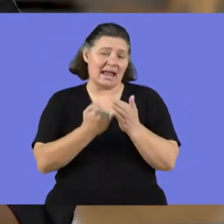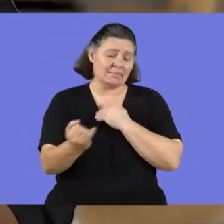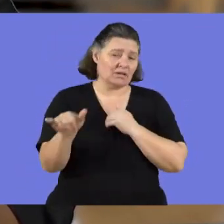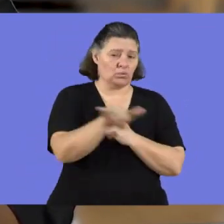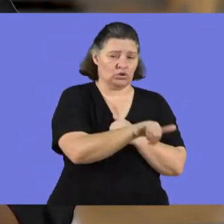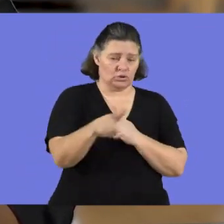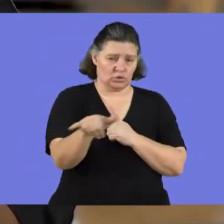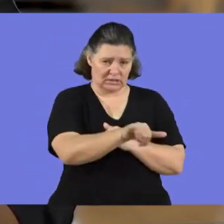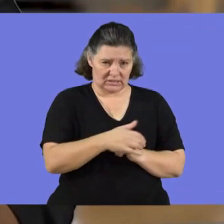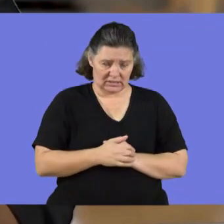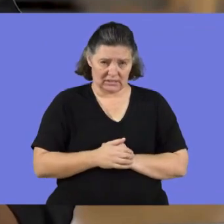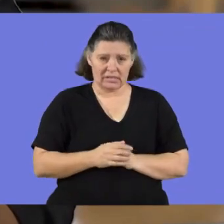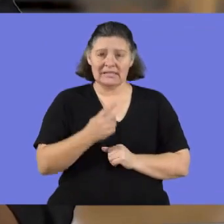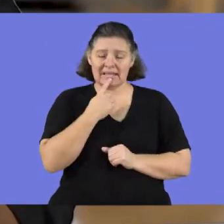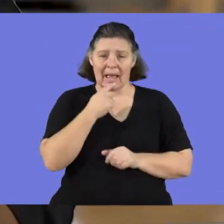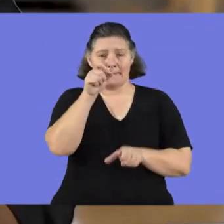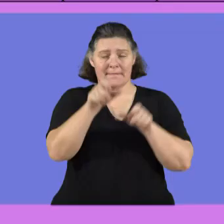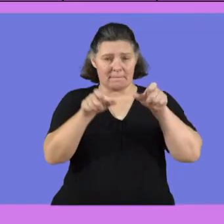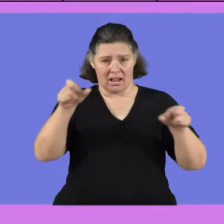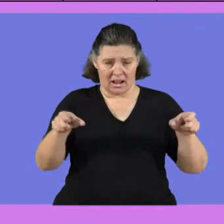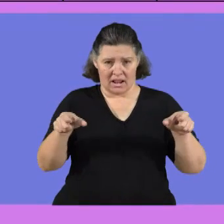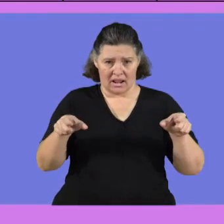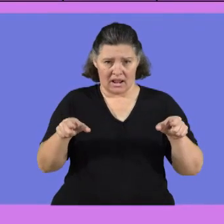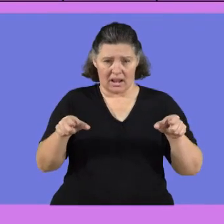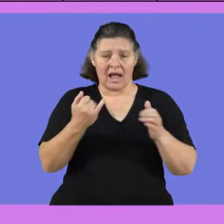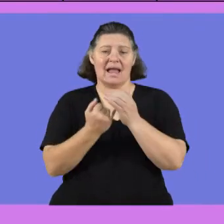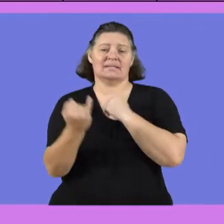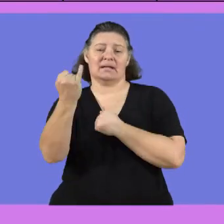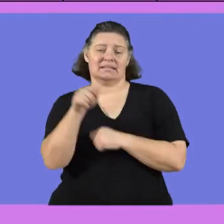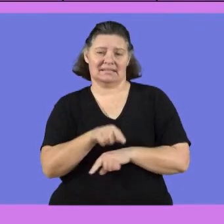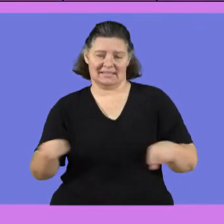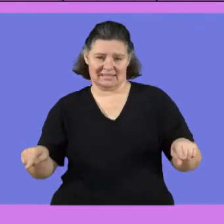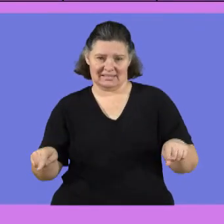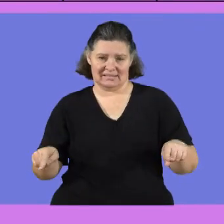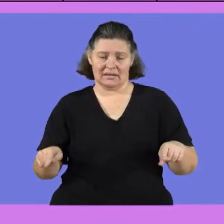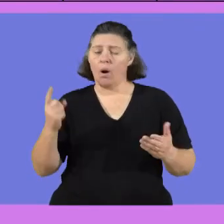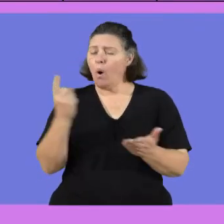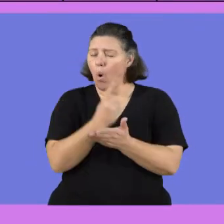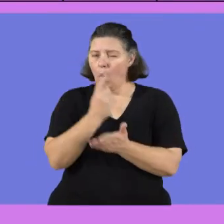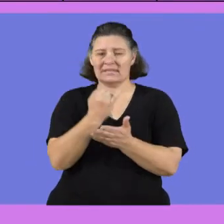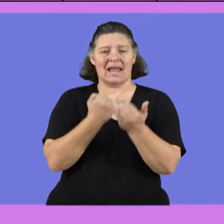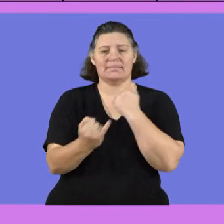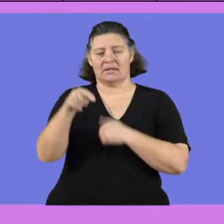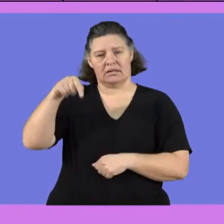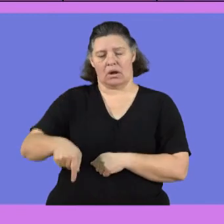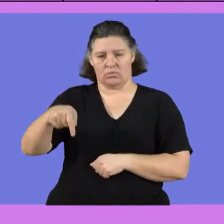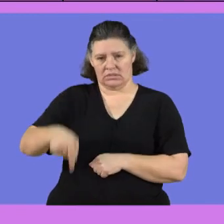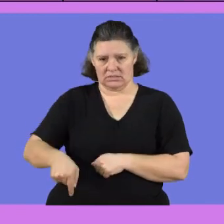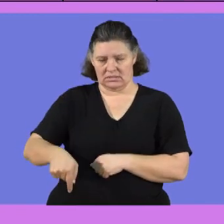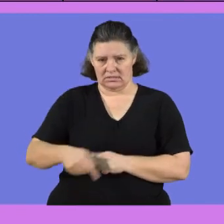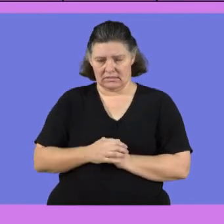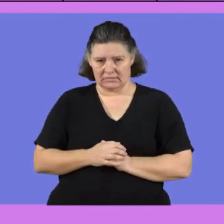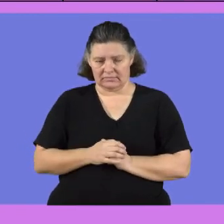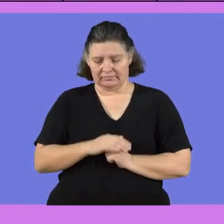is the independent. We said number of people is independent. Then always the independent will